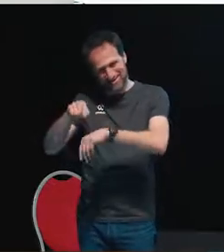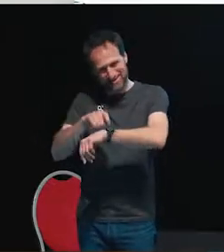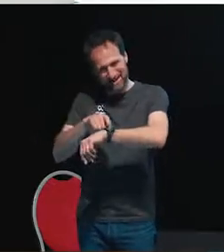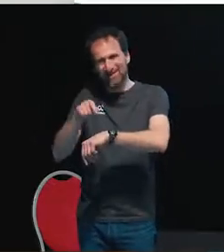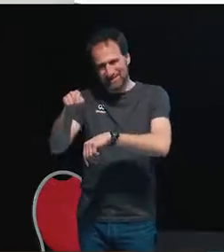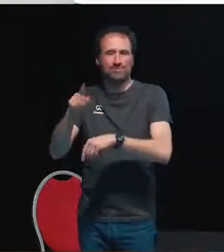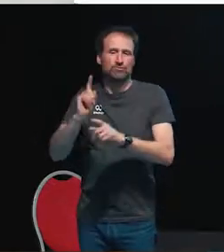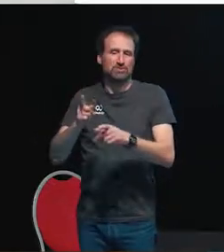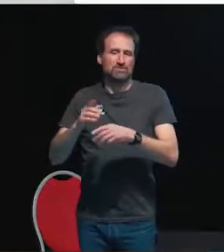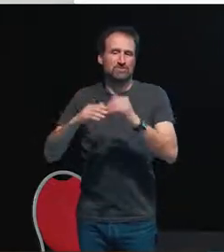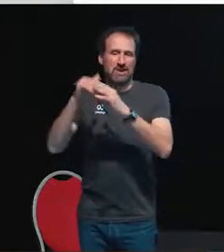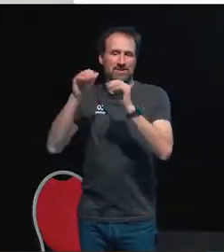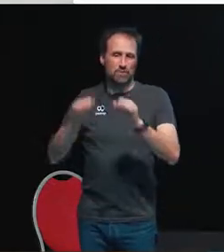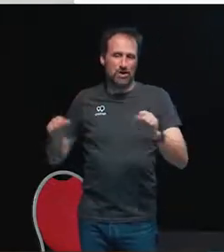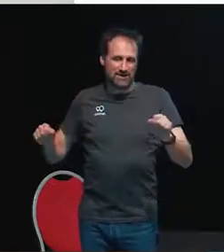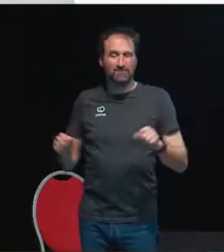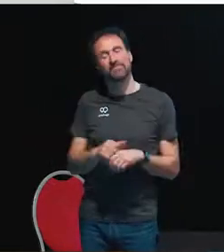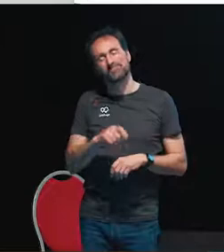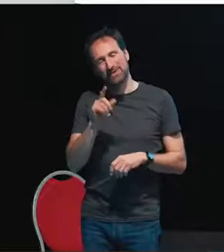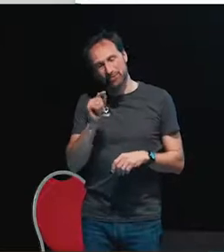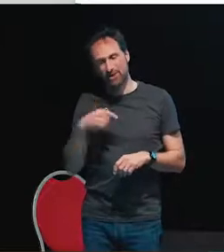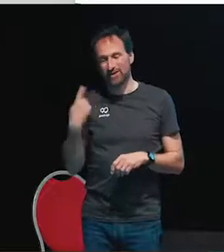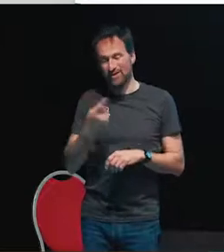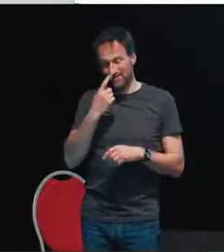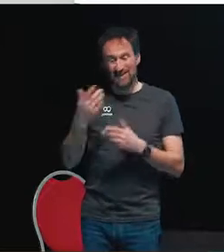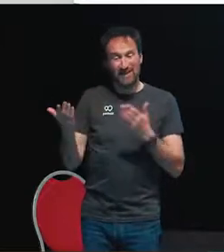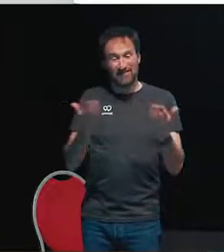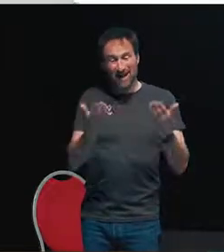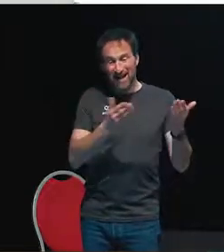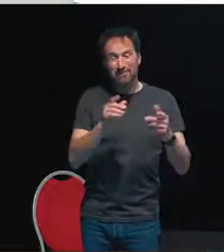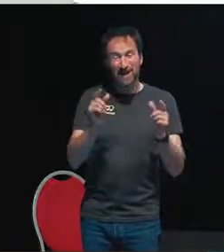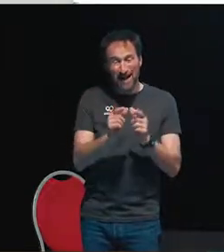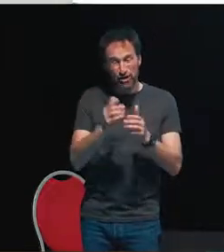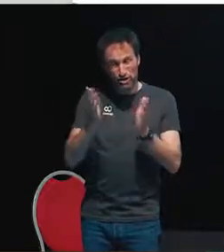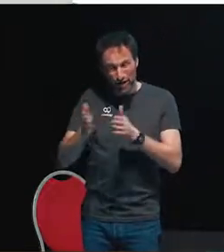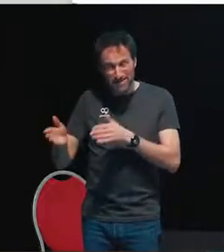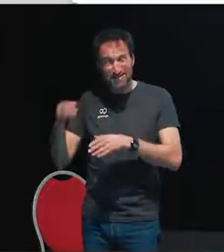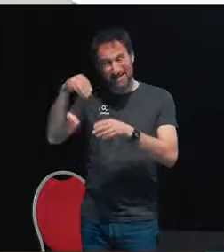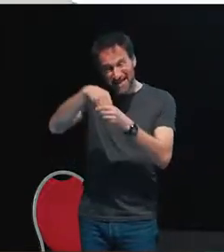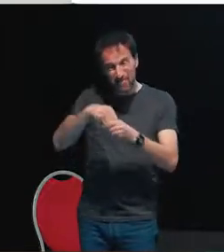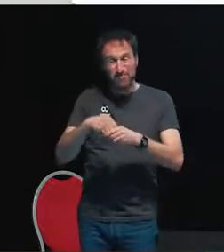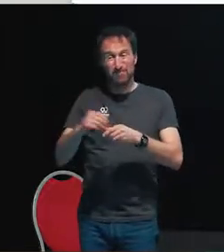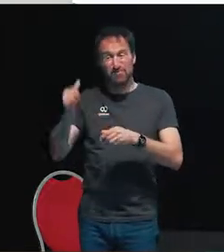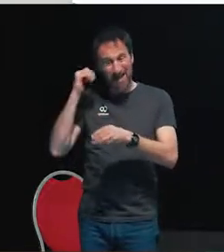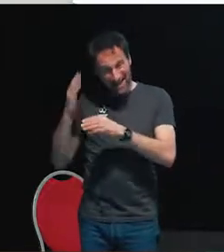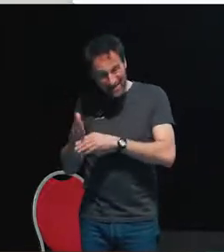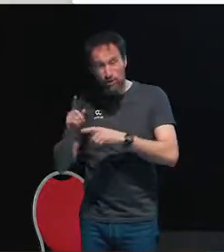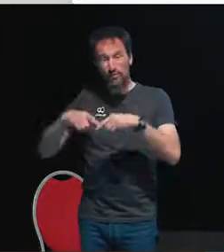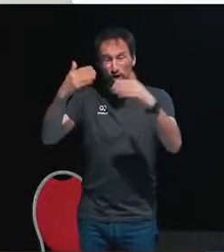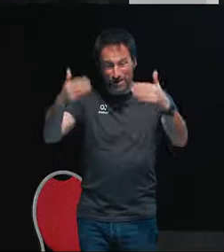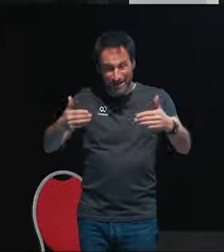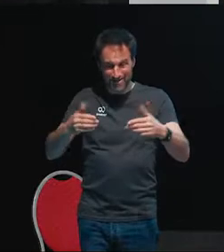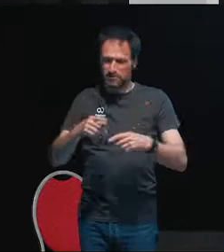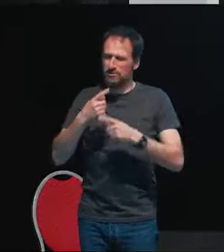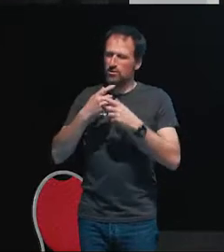them unique when compared to how micro services work in the world of back-end and as we have probably all